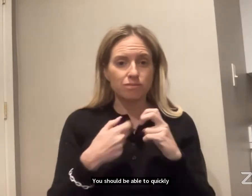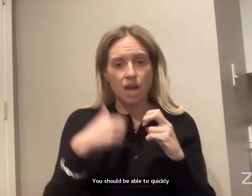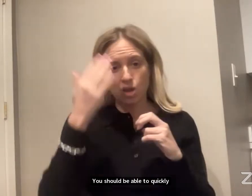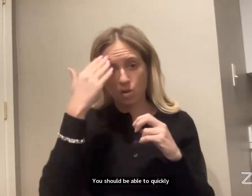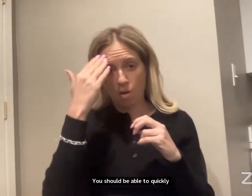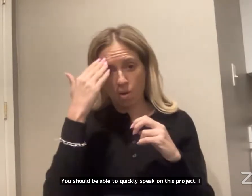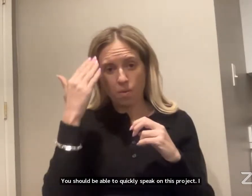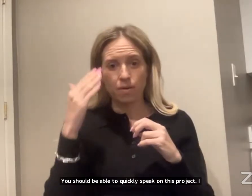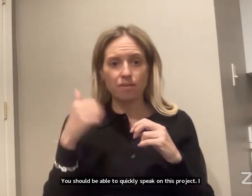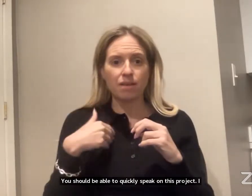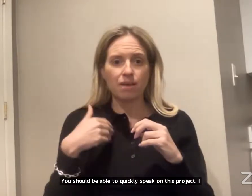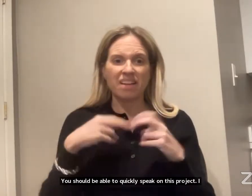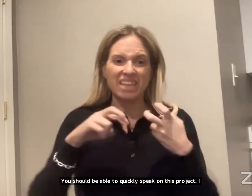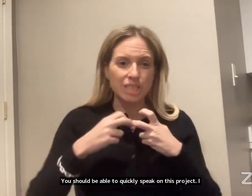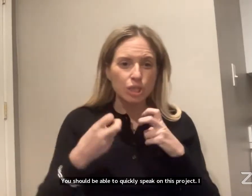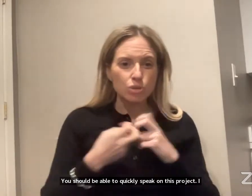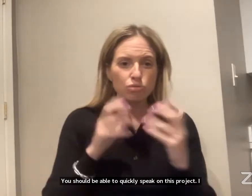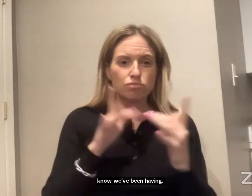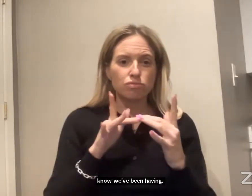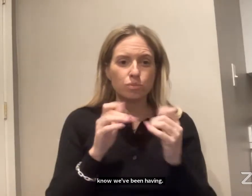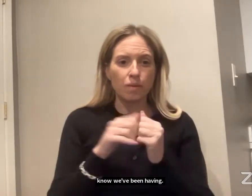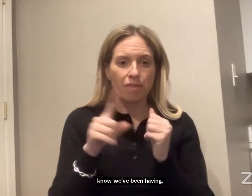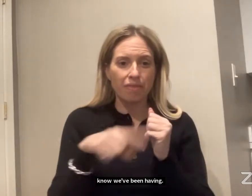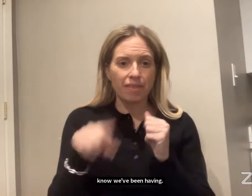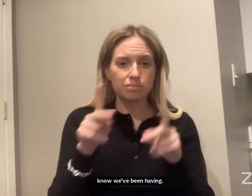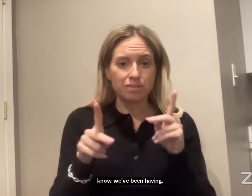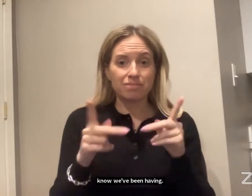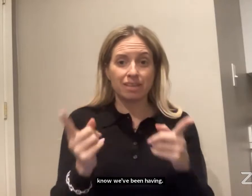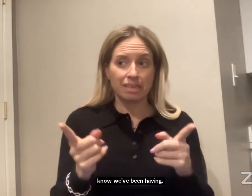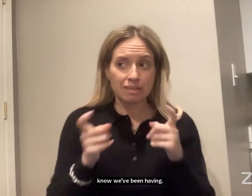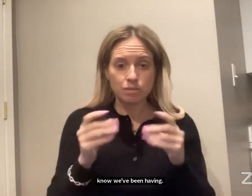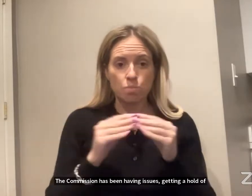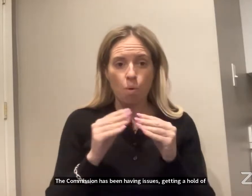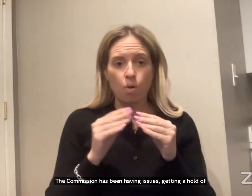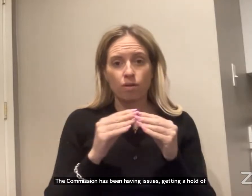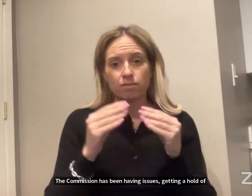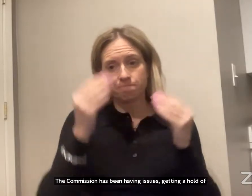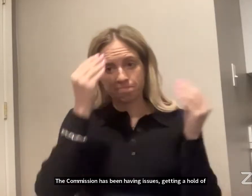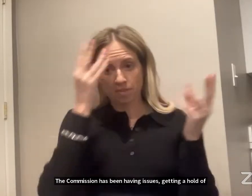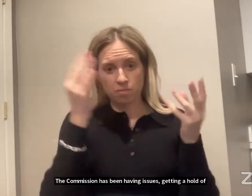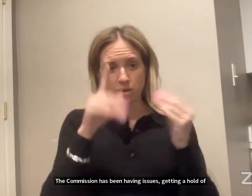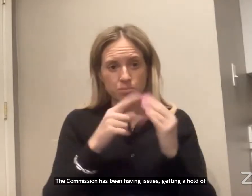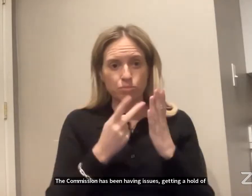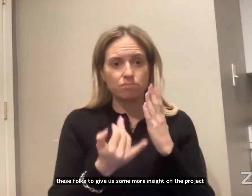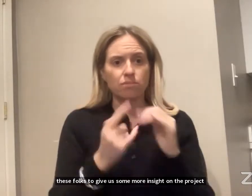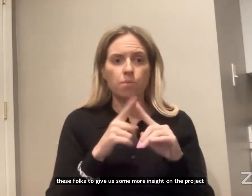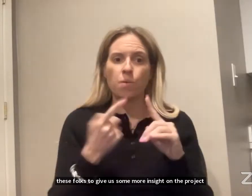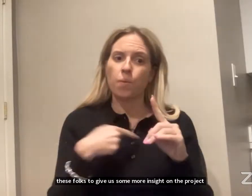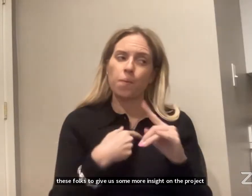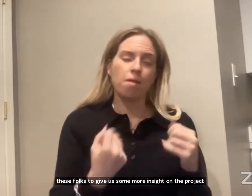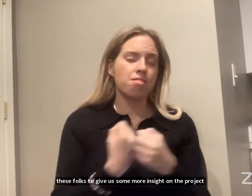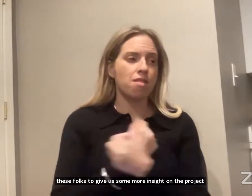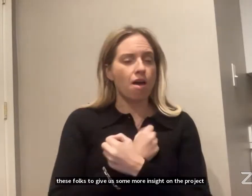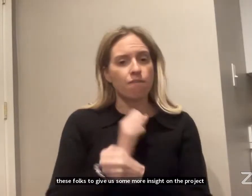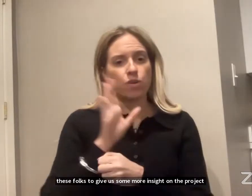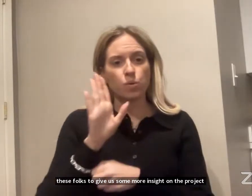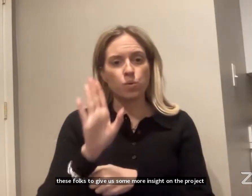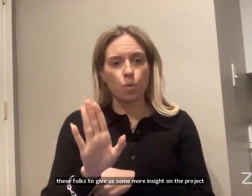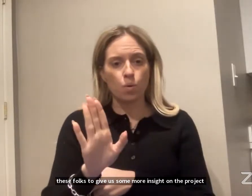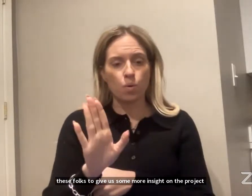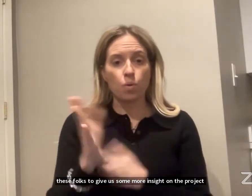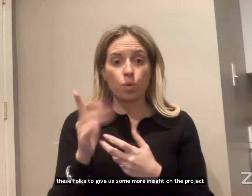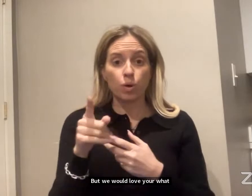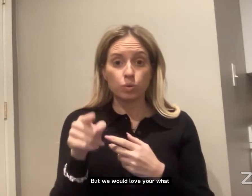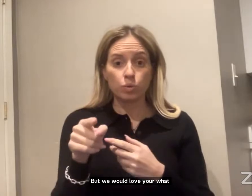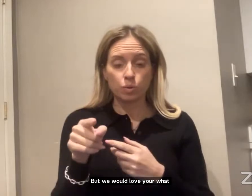having issues getting a hold of these folks to give us some more insight on the project, but we would love your what